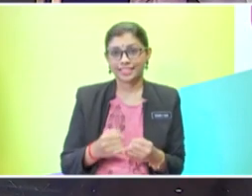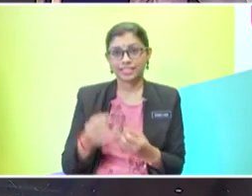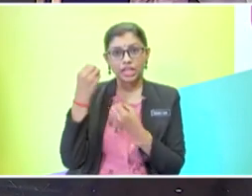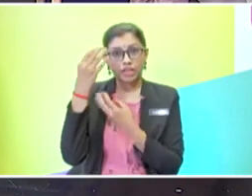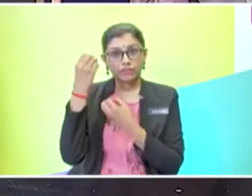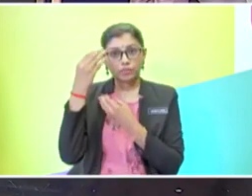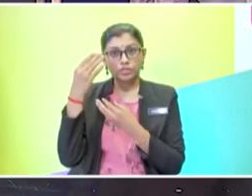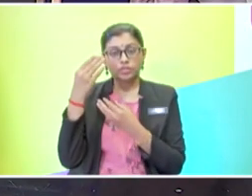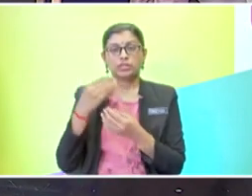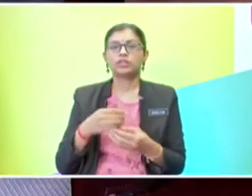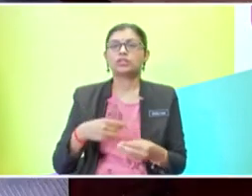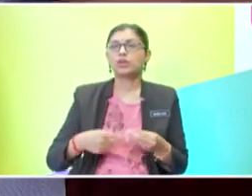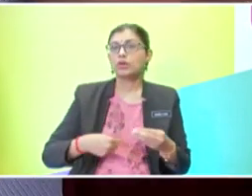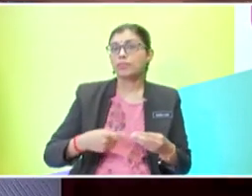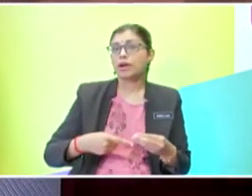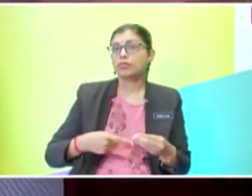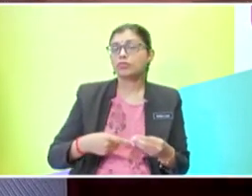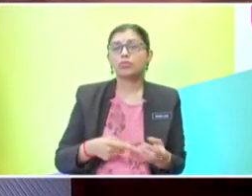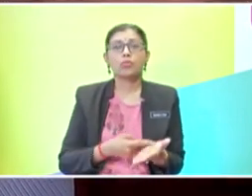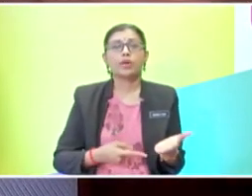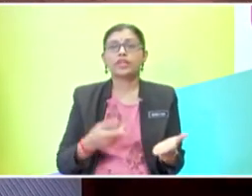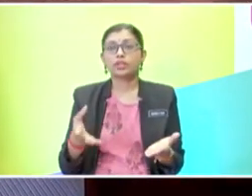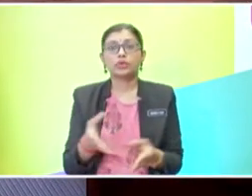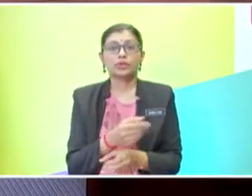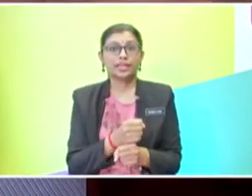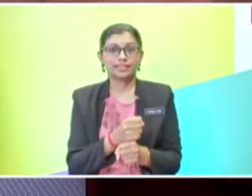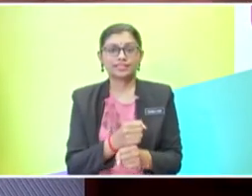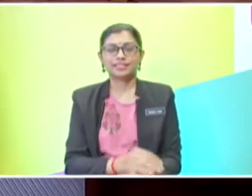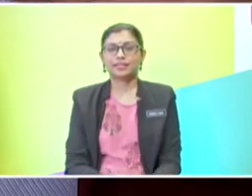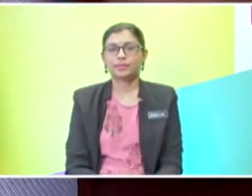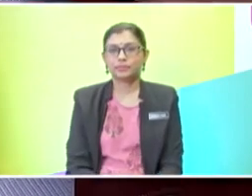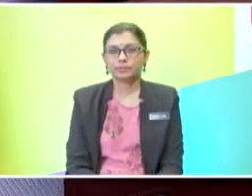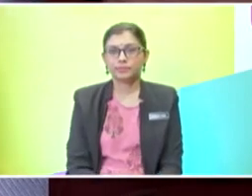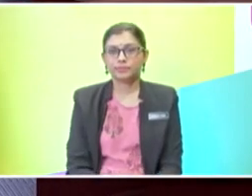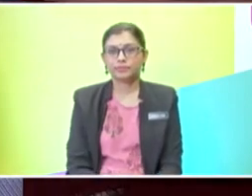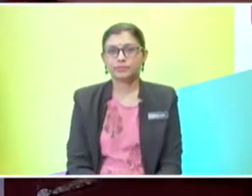of goods or services supplied to customer that that is recorded in